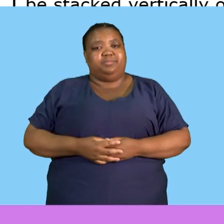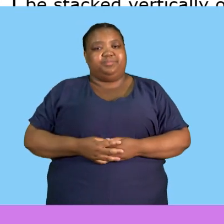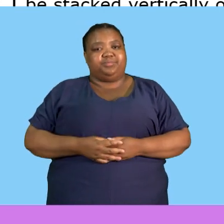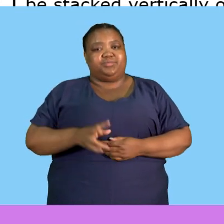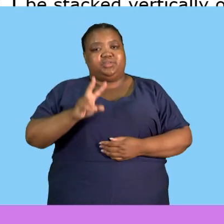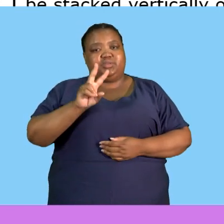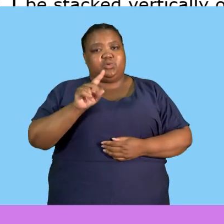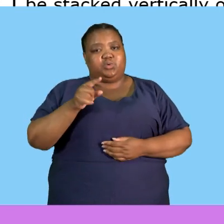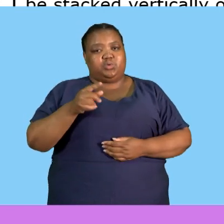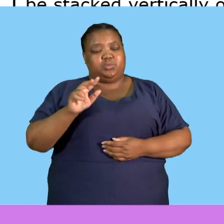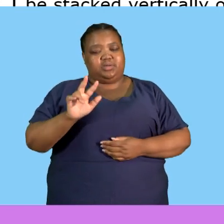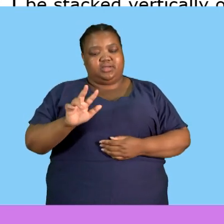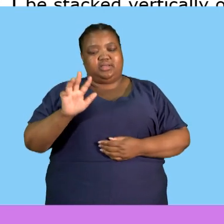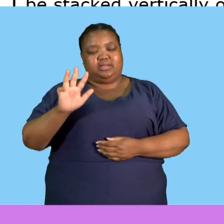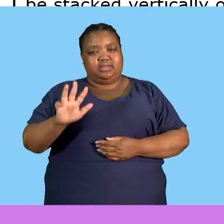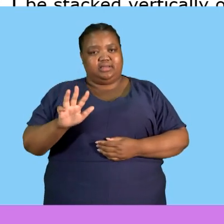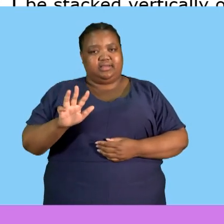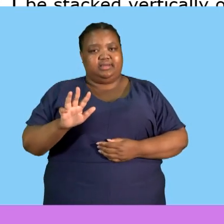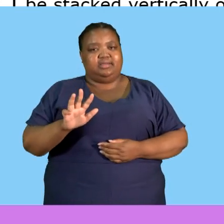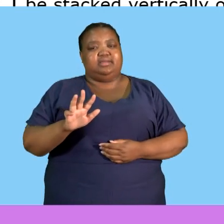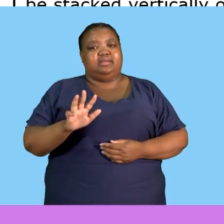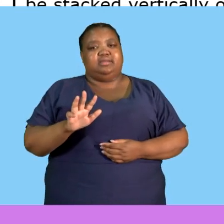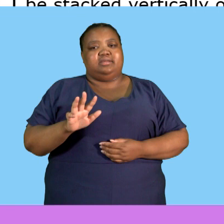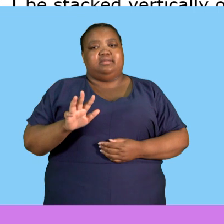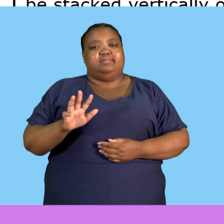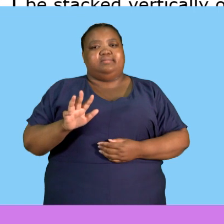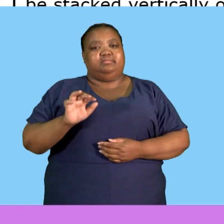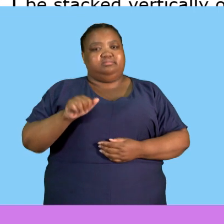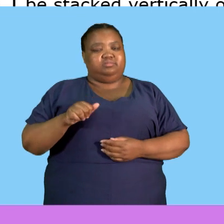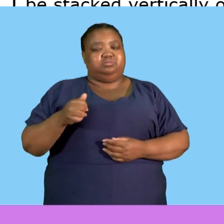that will give us an answer of